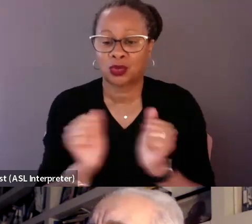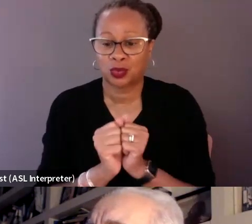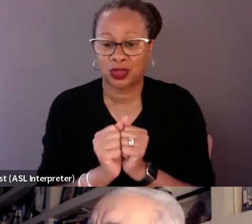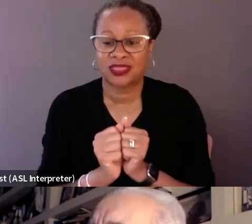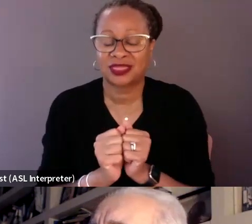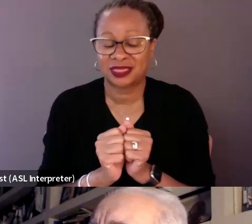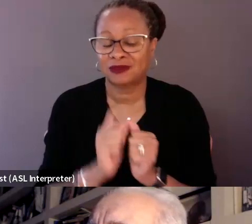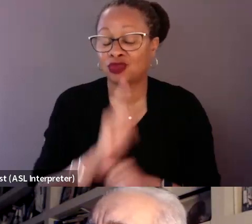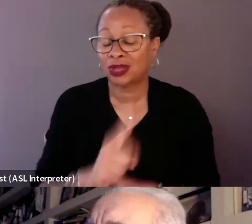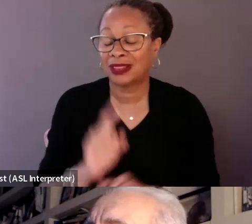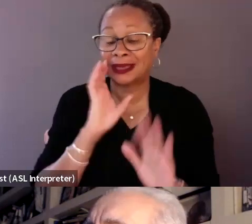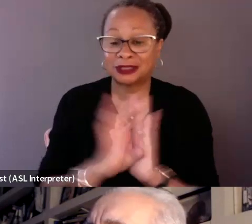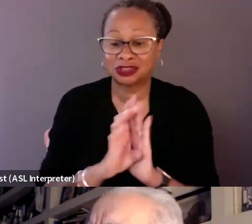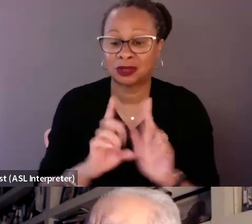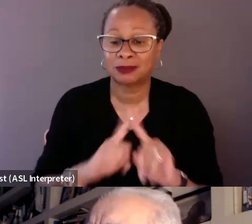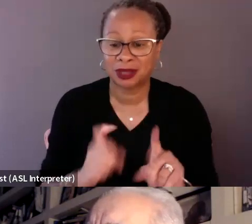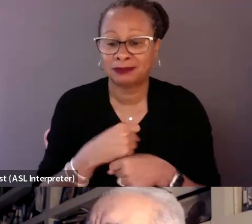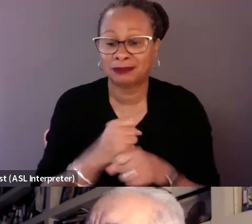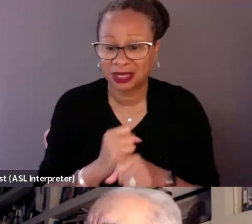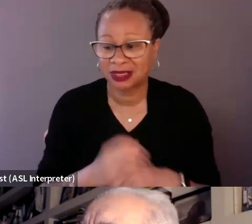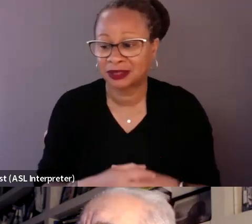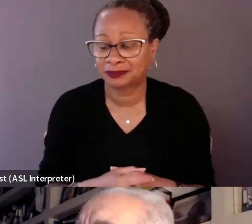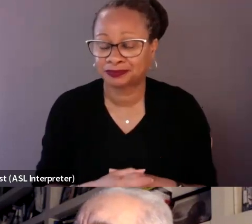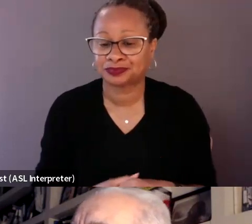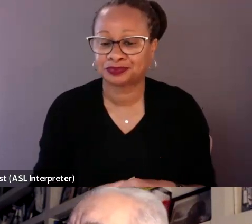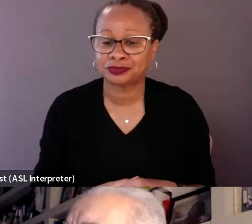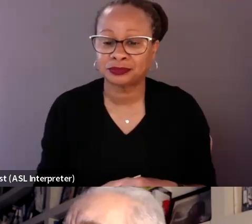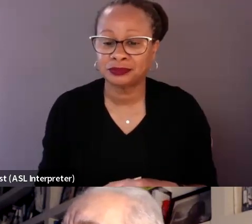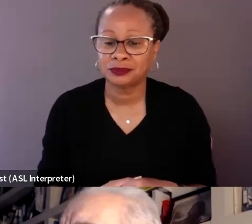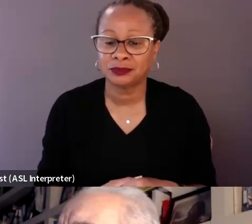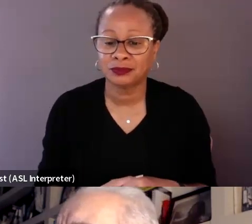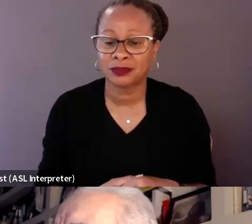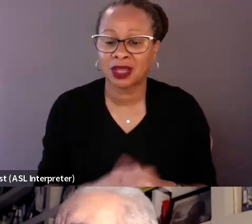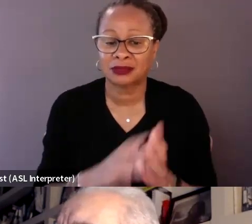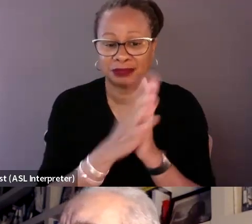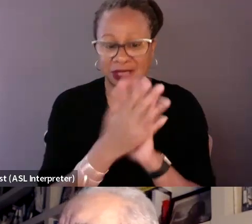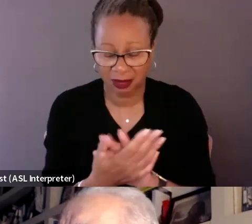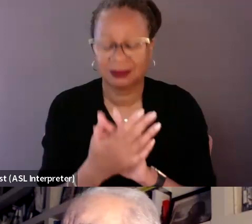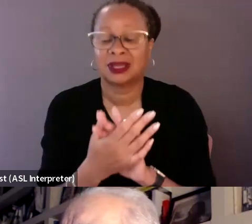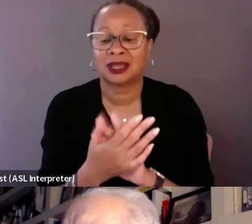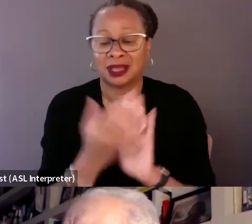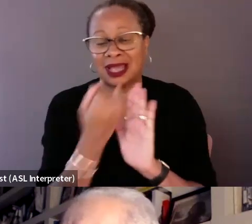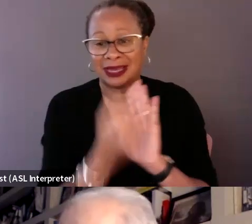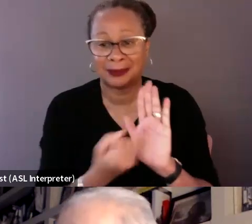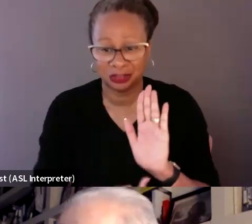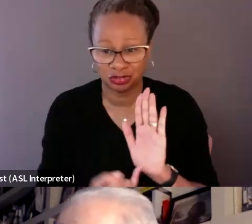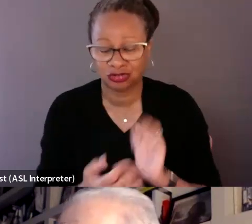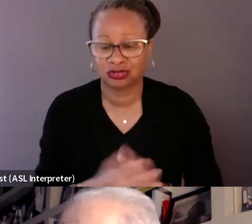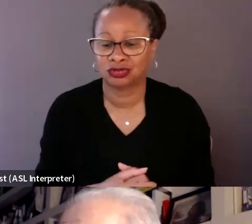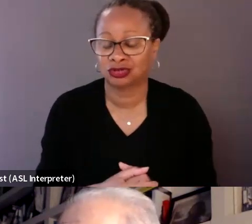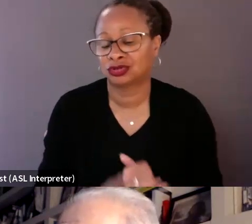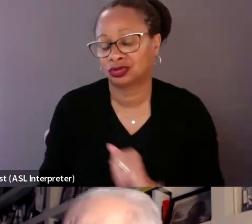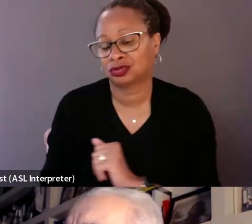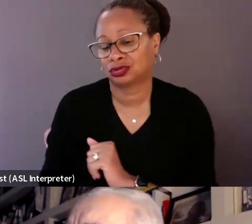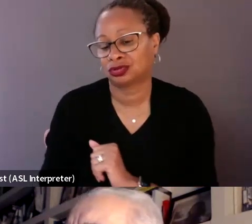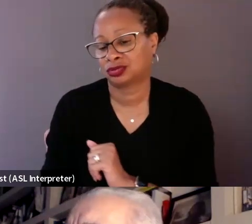images, but making Xavi making them into animation. No, so to do